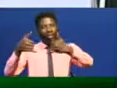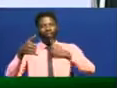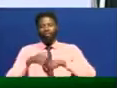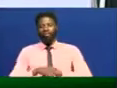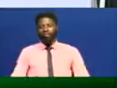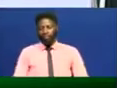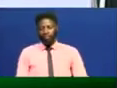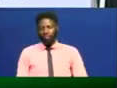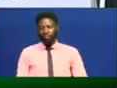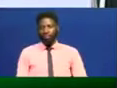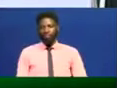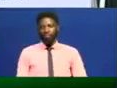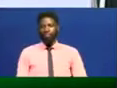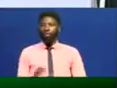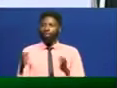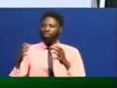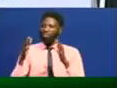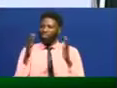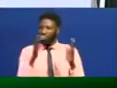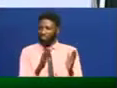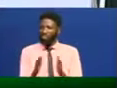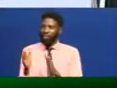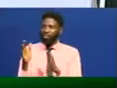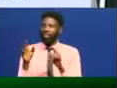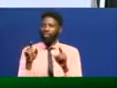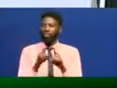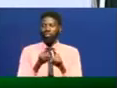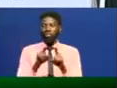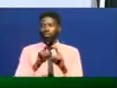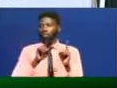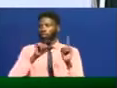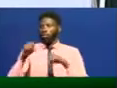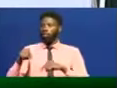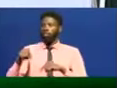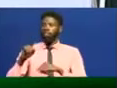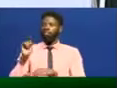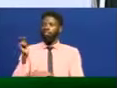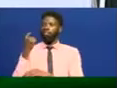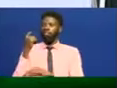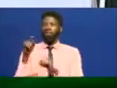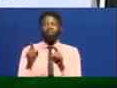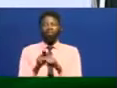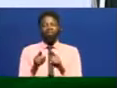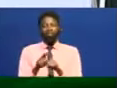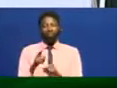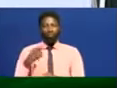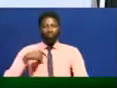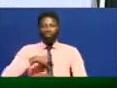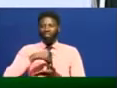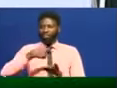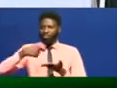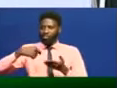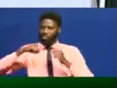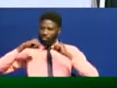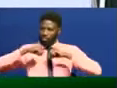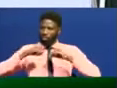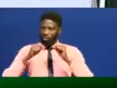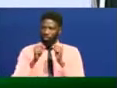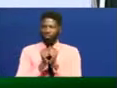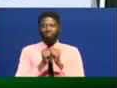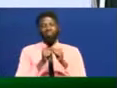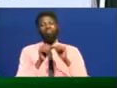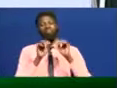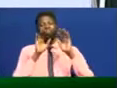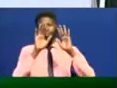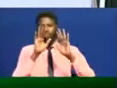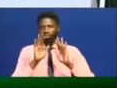who are preparing to set shop here. We have also signed agreements with important